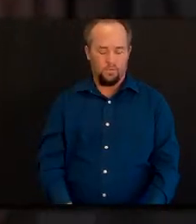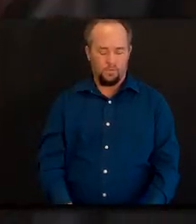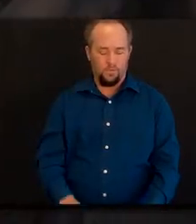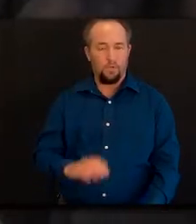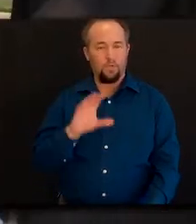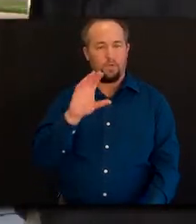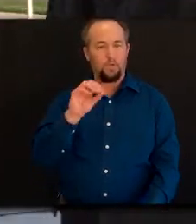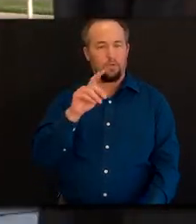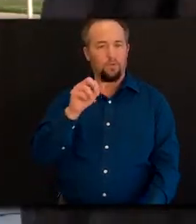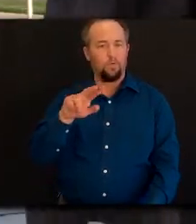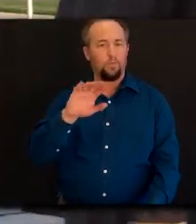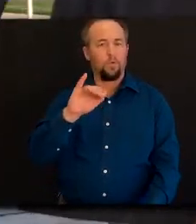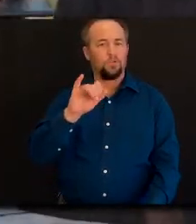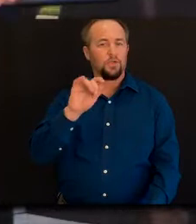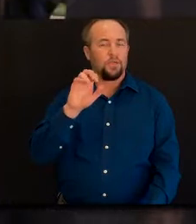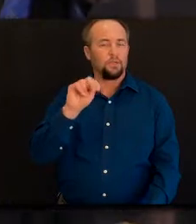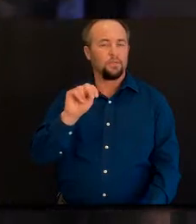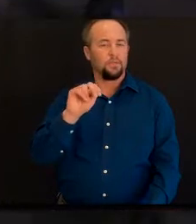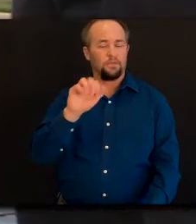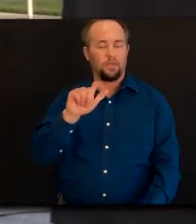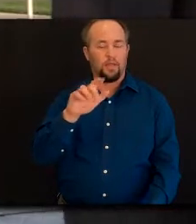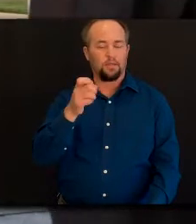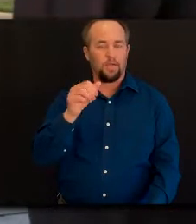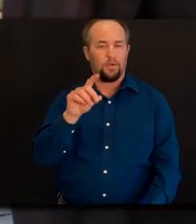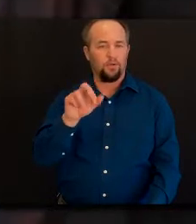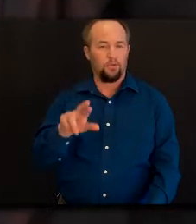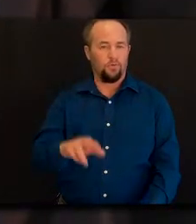Cooper Jackson Alexander.